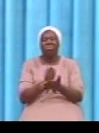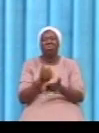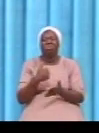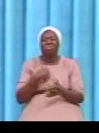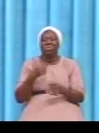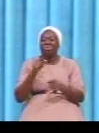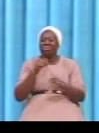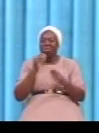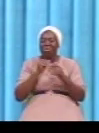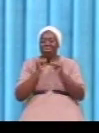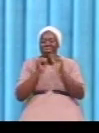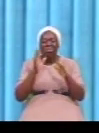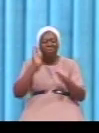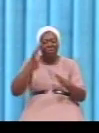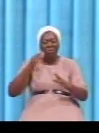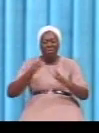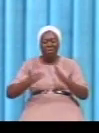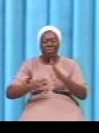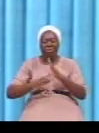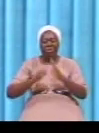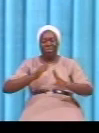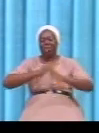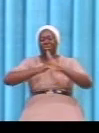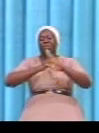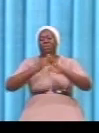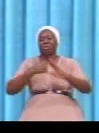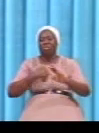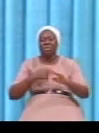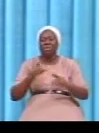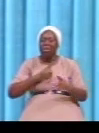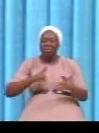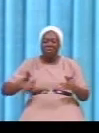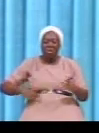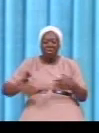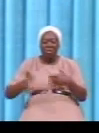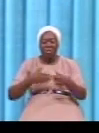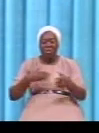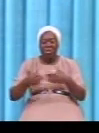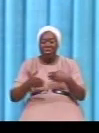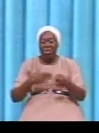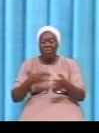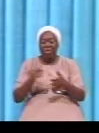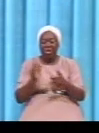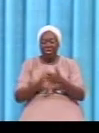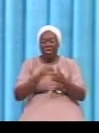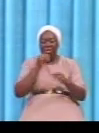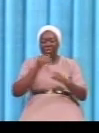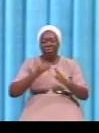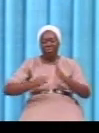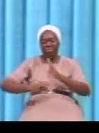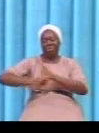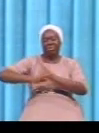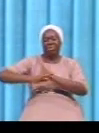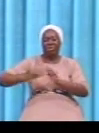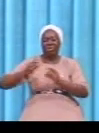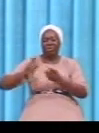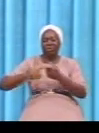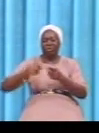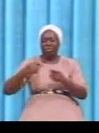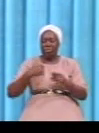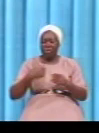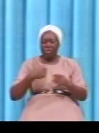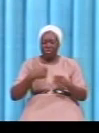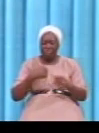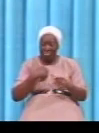will hinder me. Lord, whatever appears to be a blockade or a barricade or a barrier to